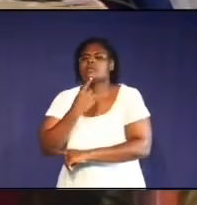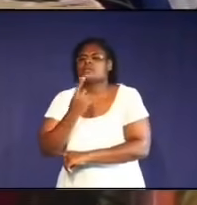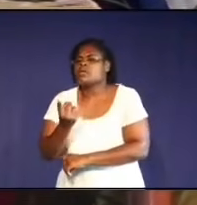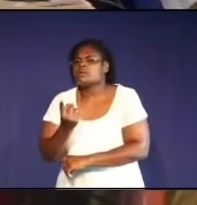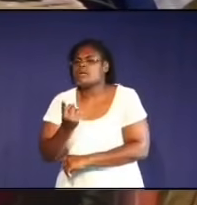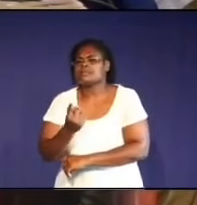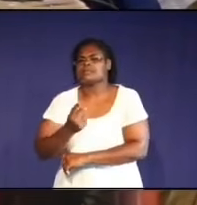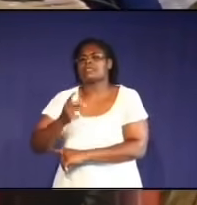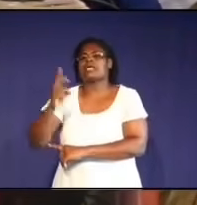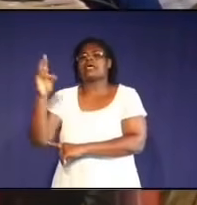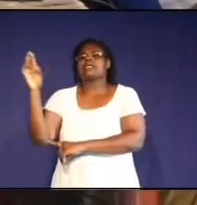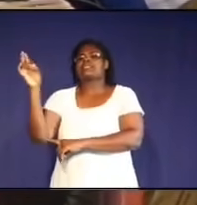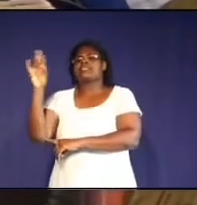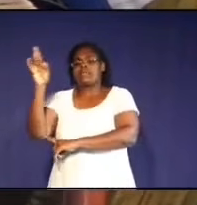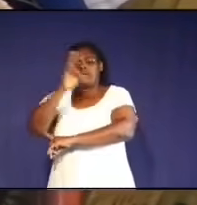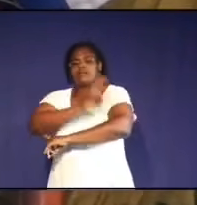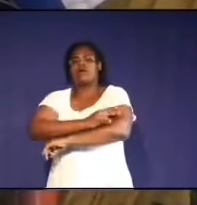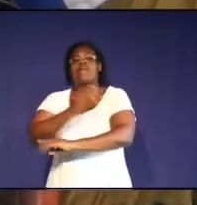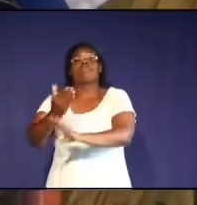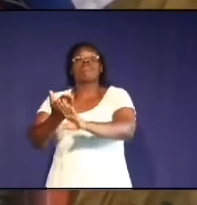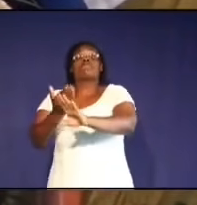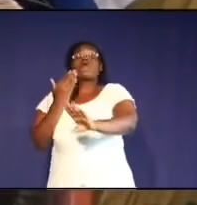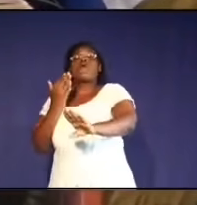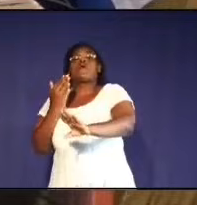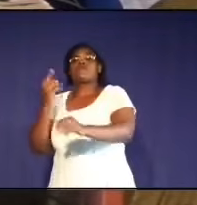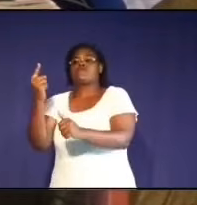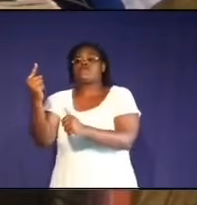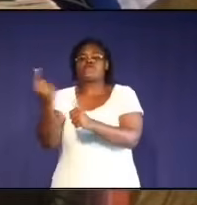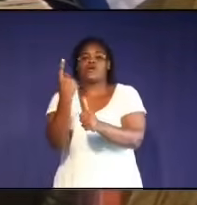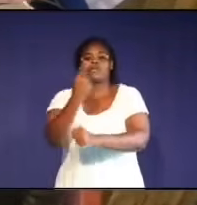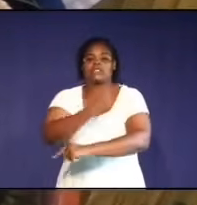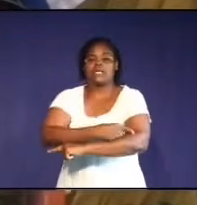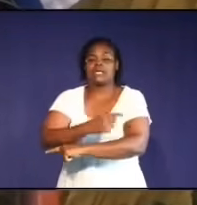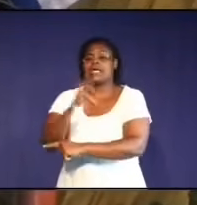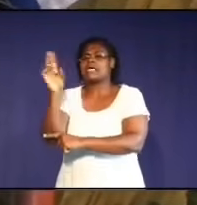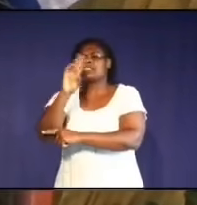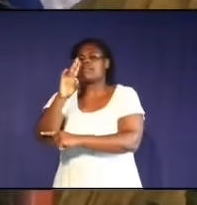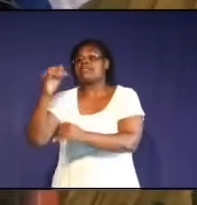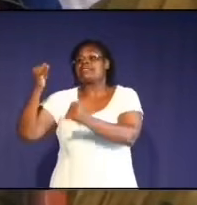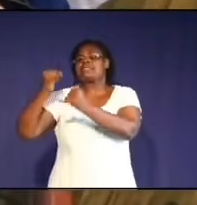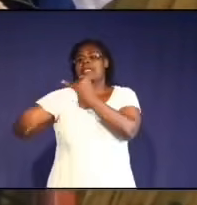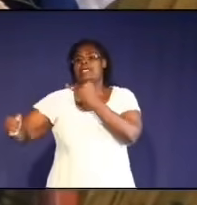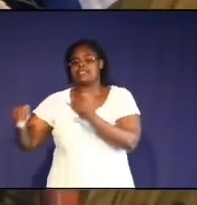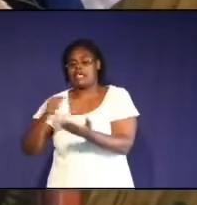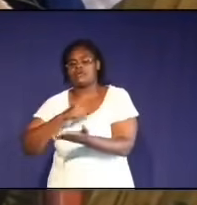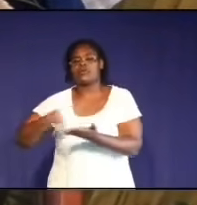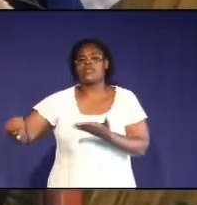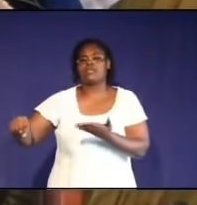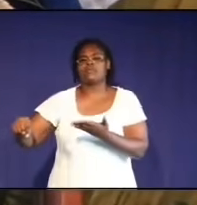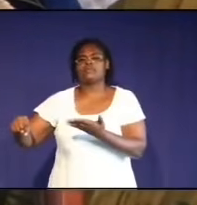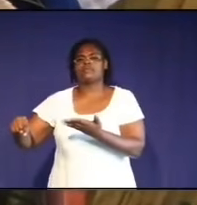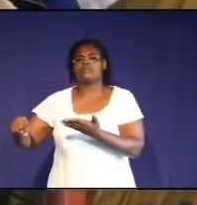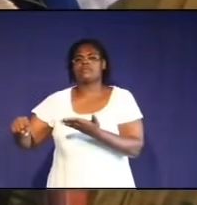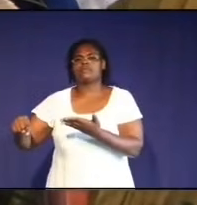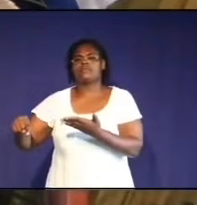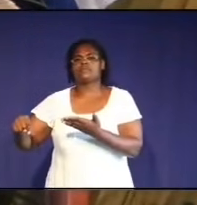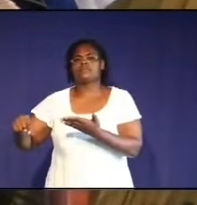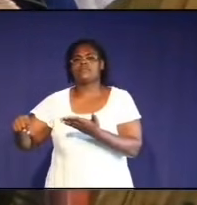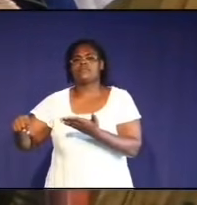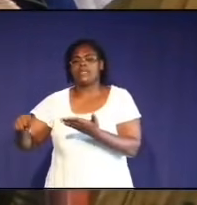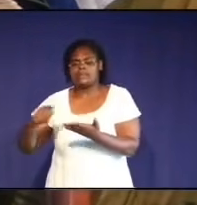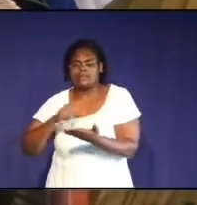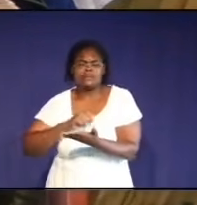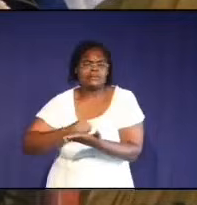Sabbath comes before the first day. Sabbath is the last day of the week. And the text says, in the end of the